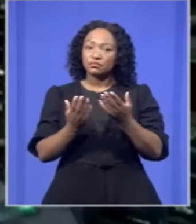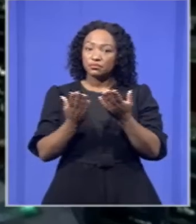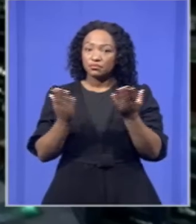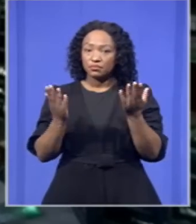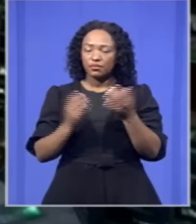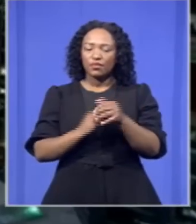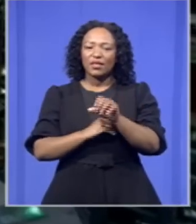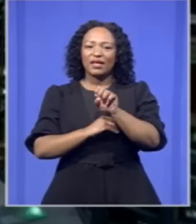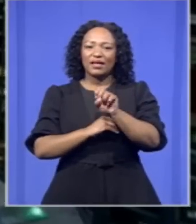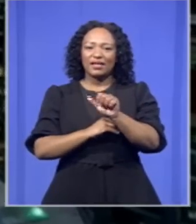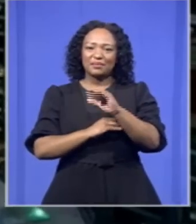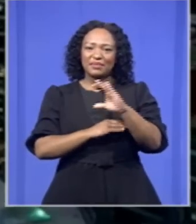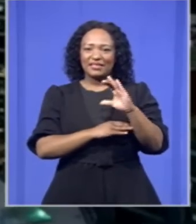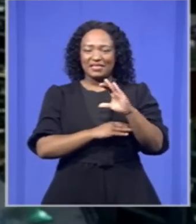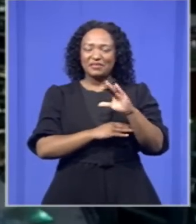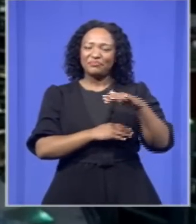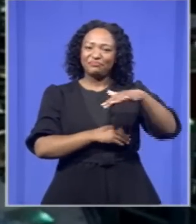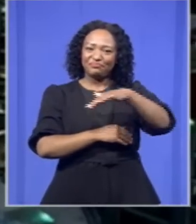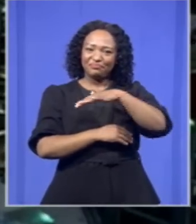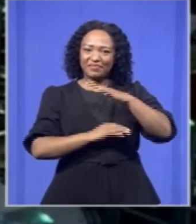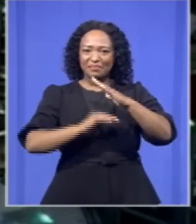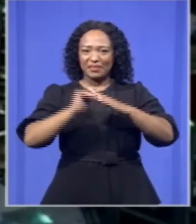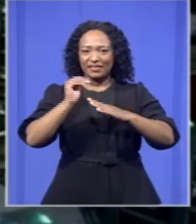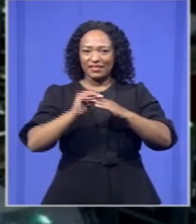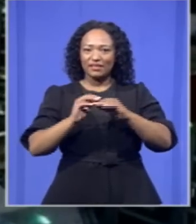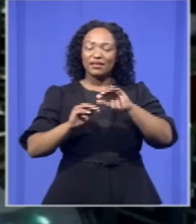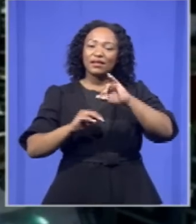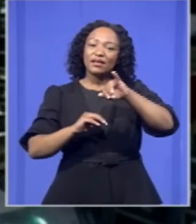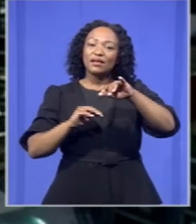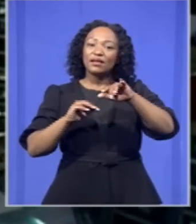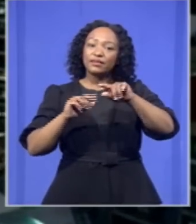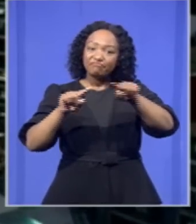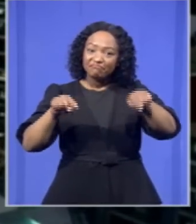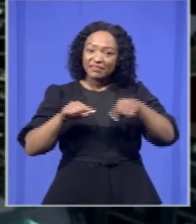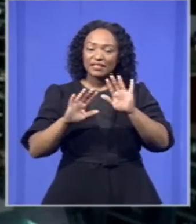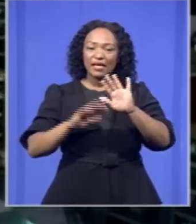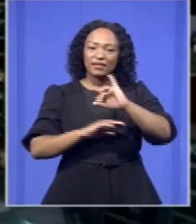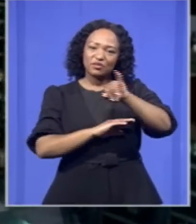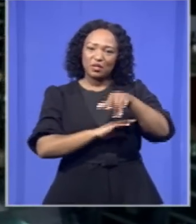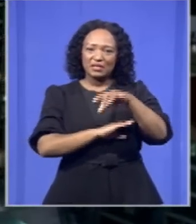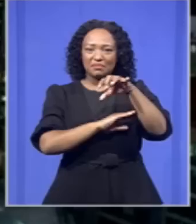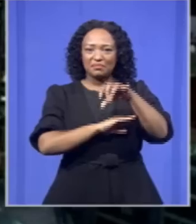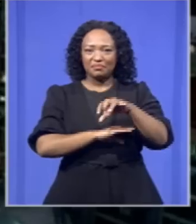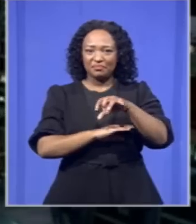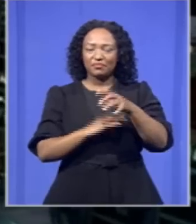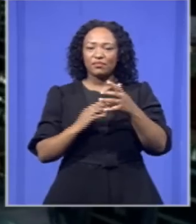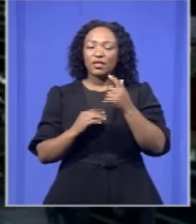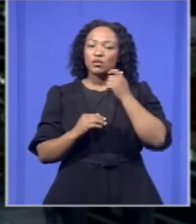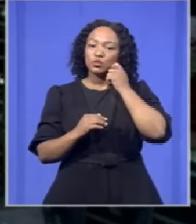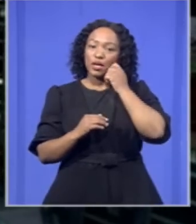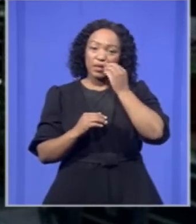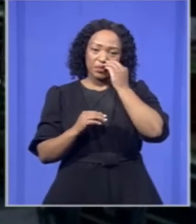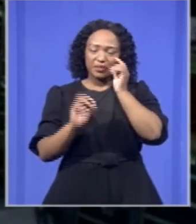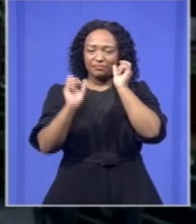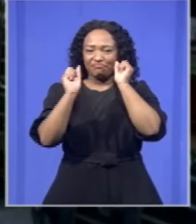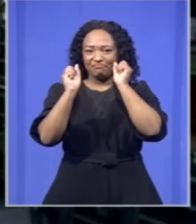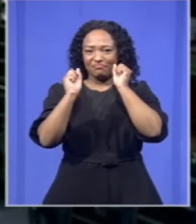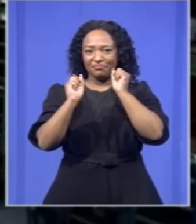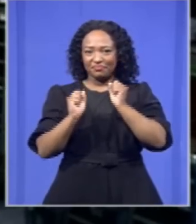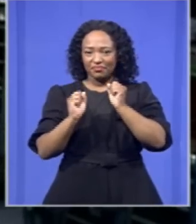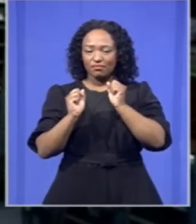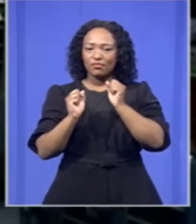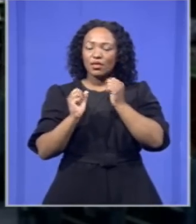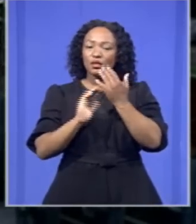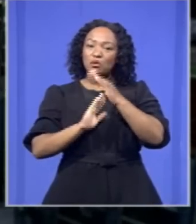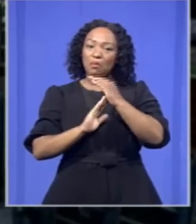Tlhamalalo go tswa SABC Studio 10 Auckland Park, Johannesburg. Le go tletsa kgaso ya dikgang tsa Setswana a